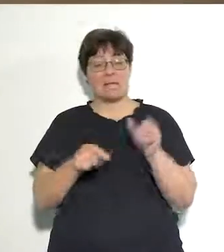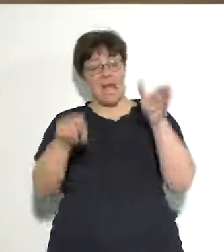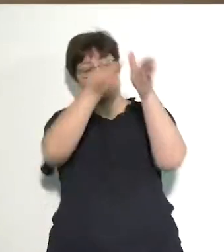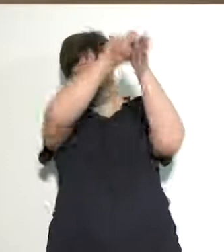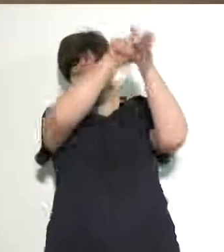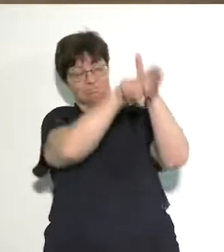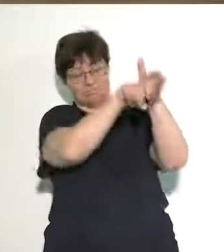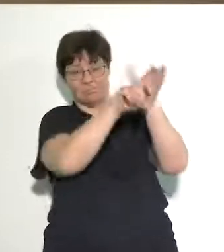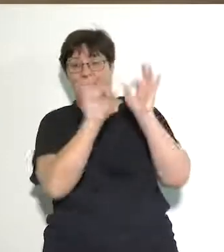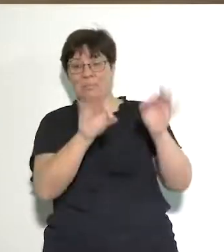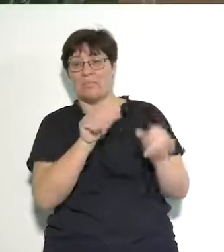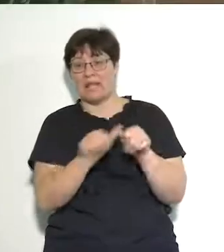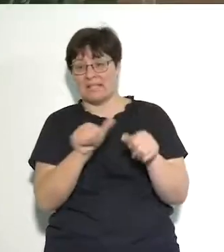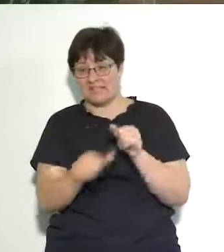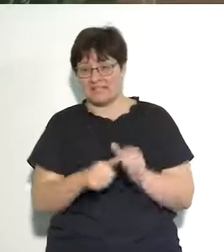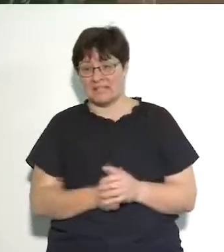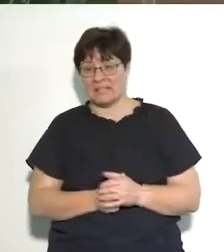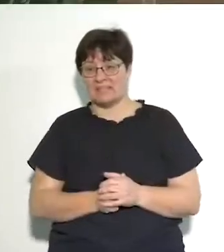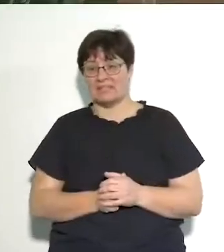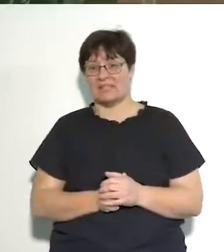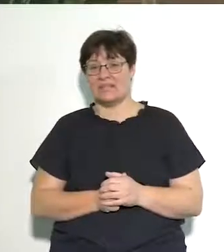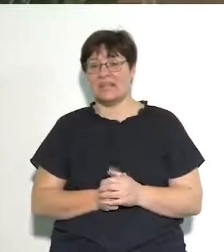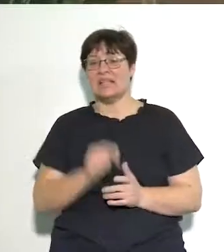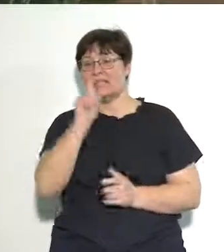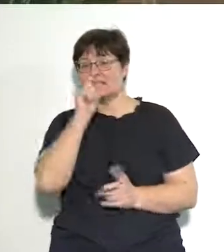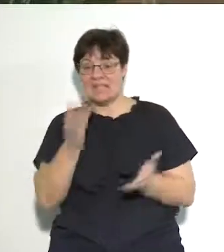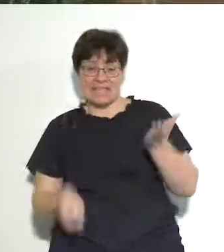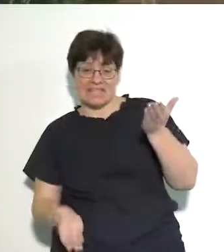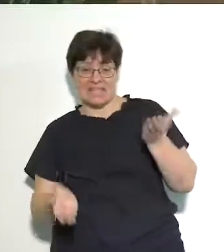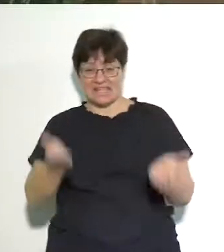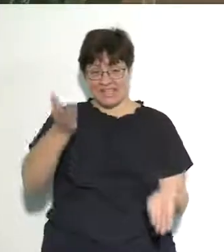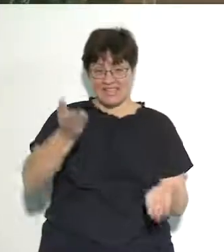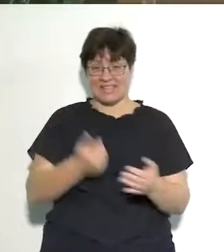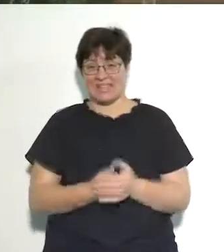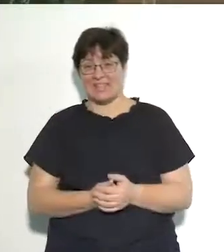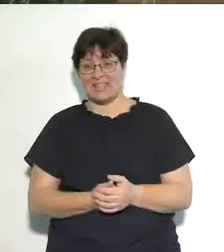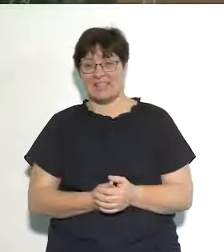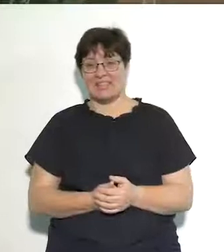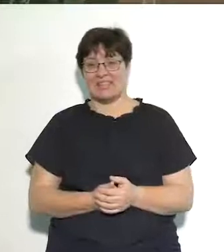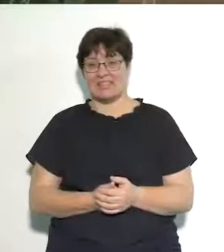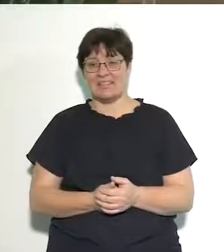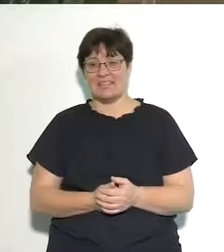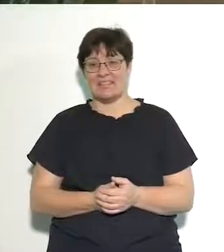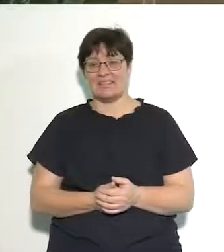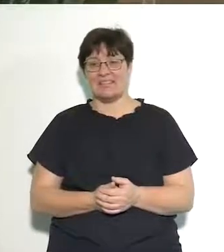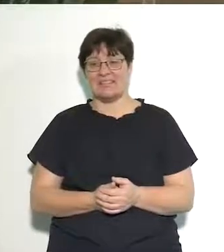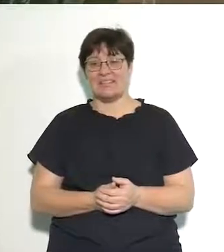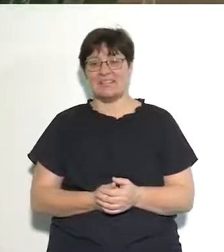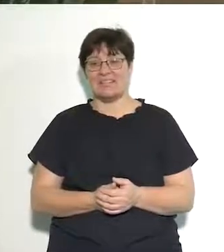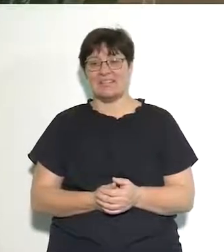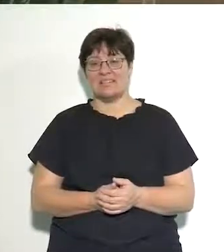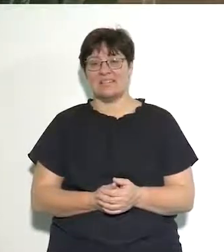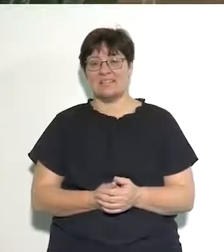it's best when it's nice and secure so that you can actually see the cups